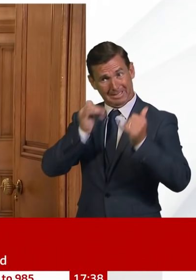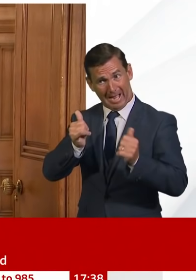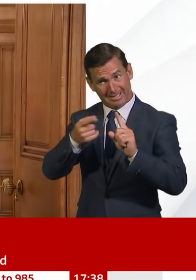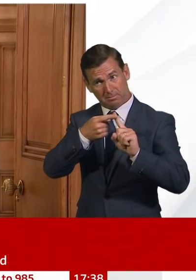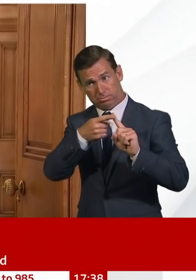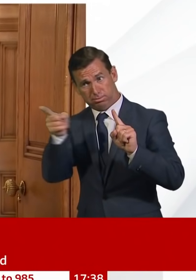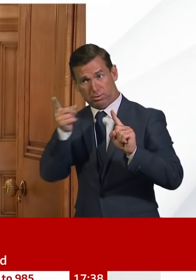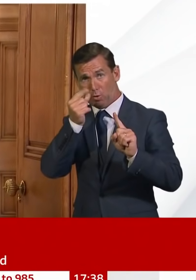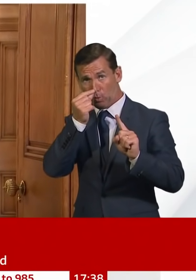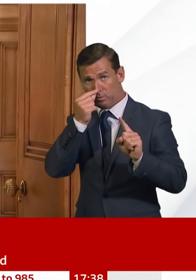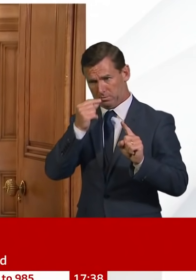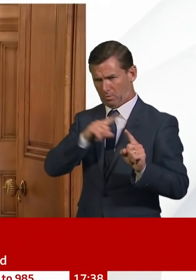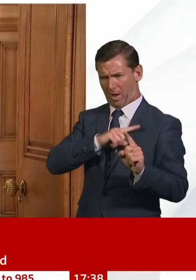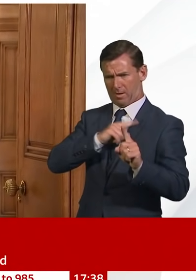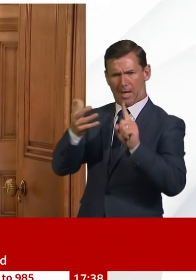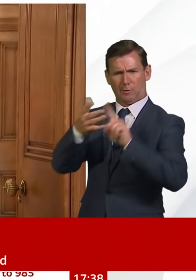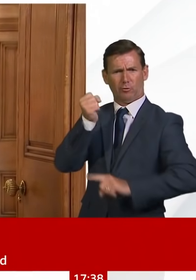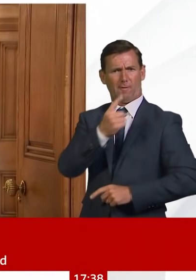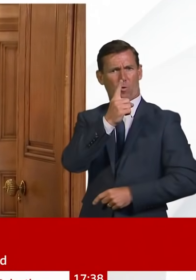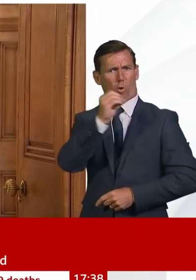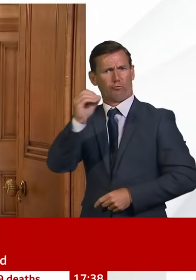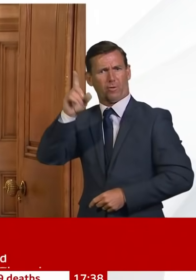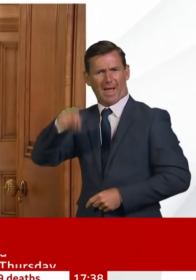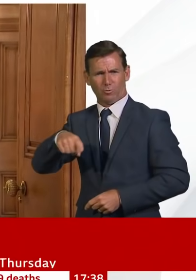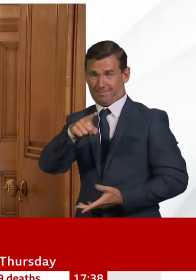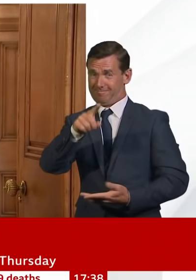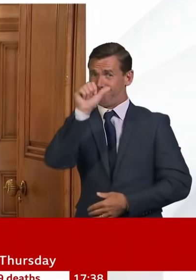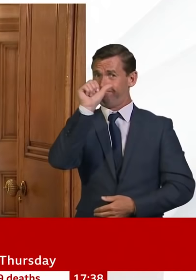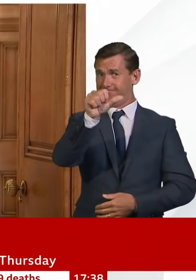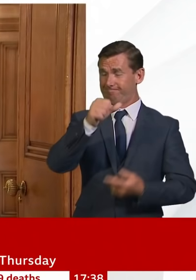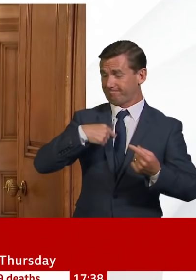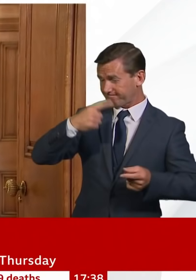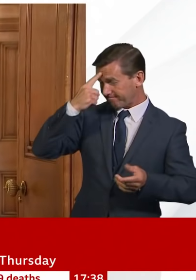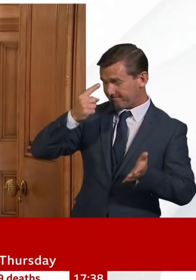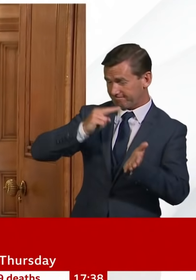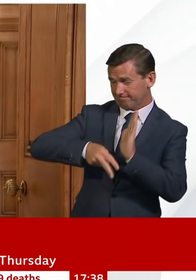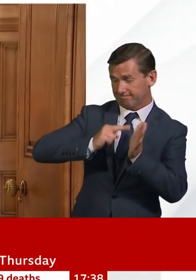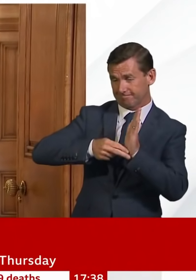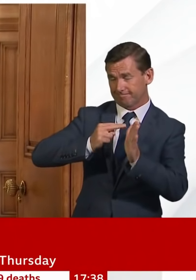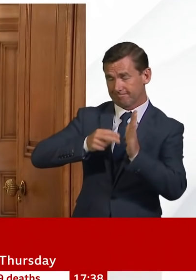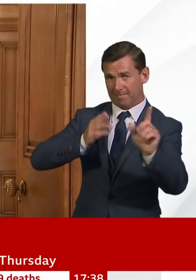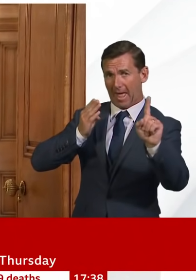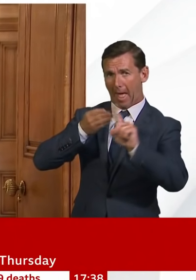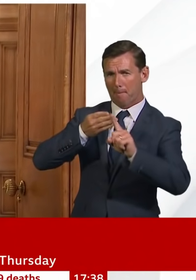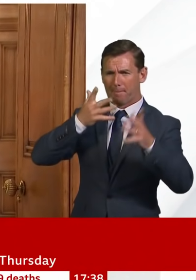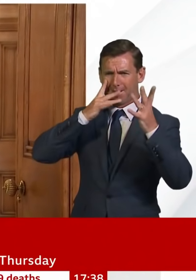the month, the answer to that is yes. And we have a plan to be able to do that as